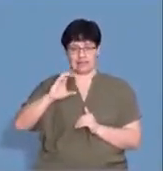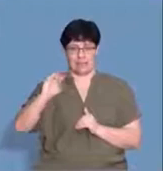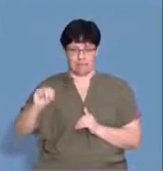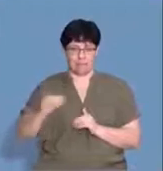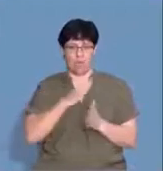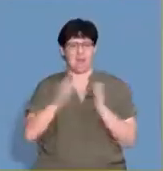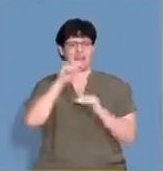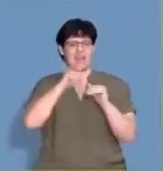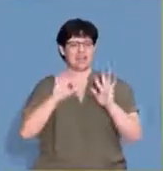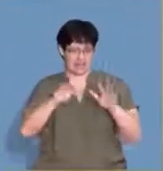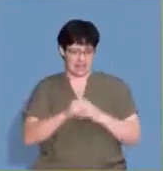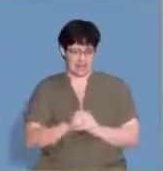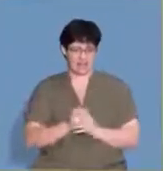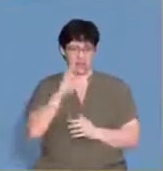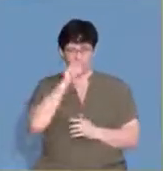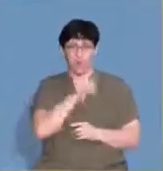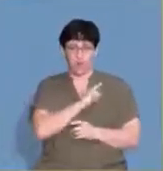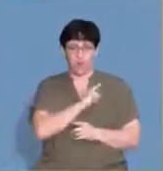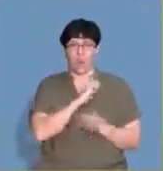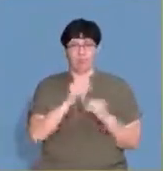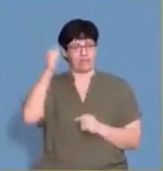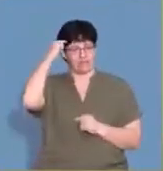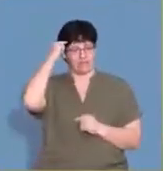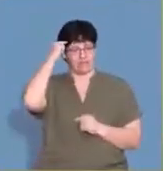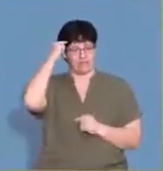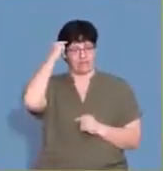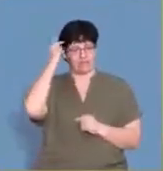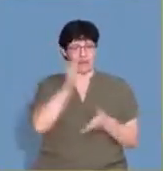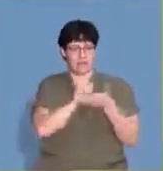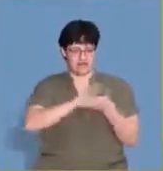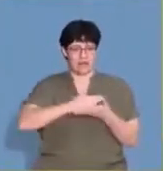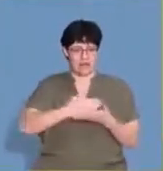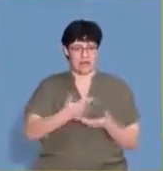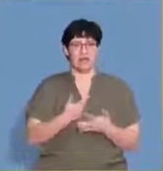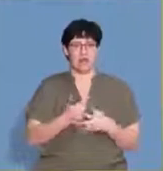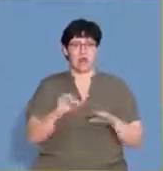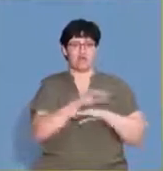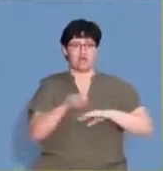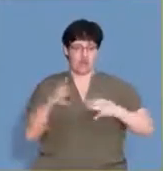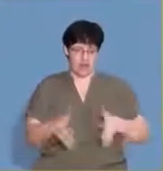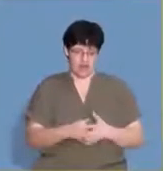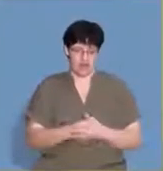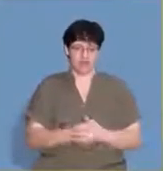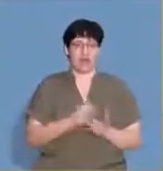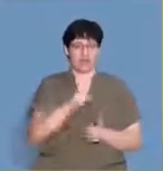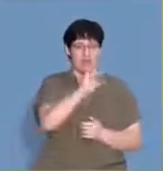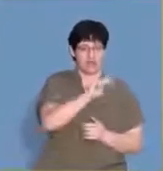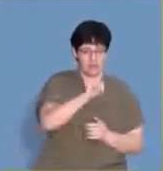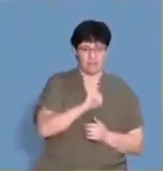by 10, and I can remember that because I've got this like thing in my pencil case, hopefully, a ruler, and it's got my